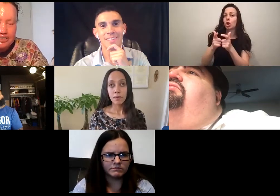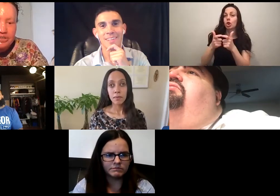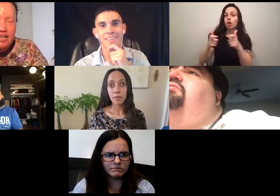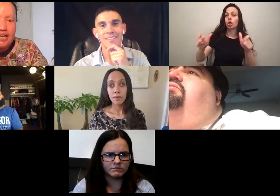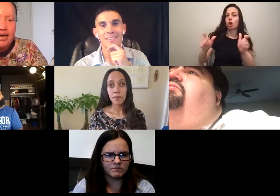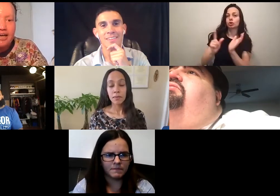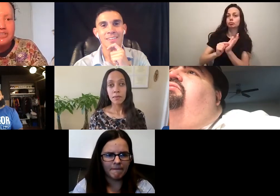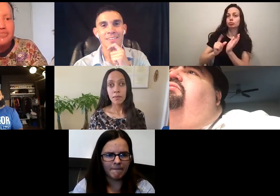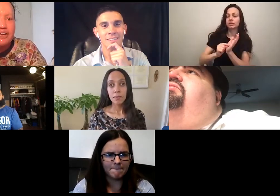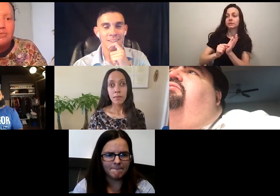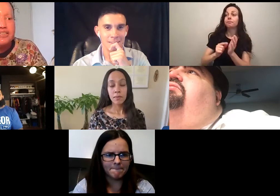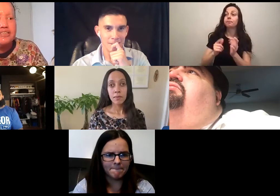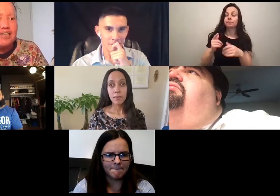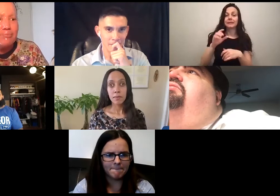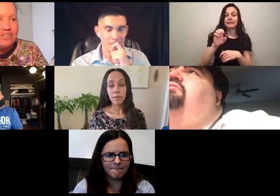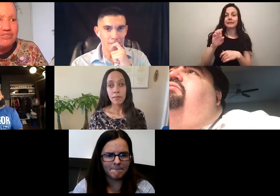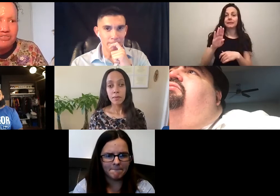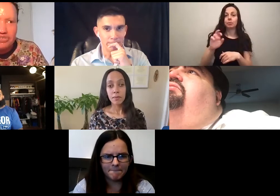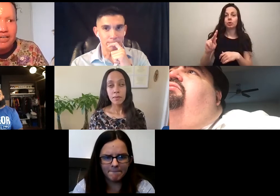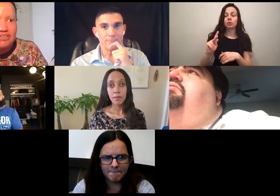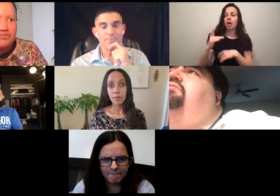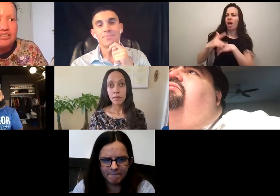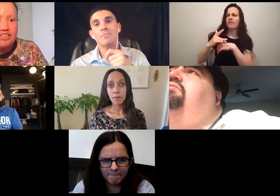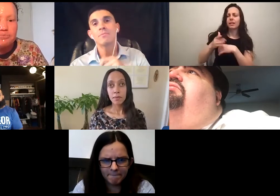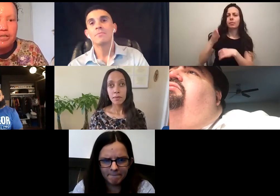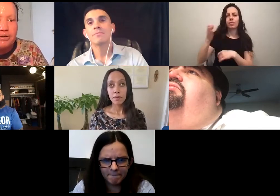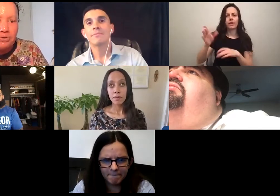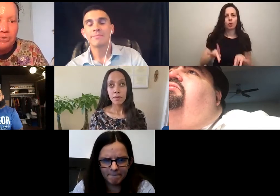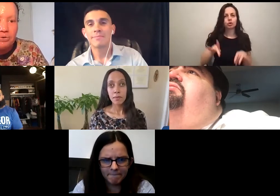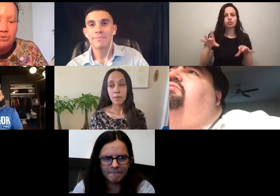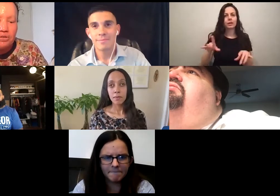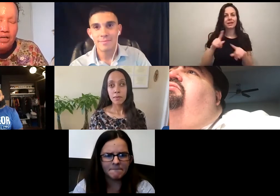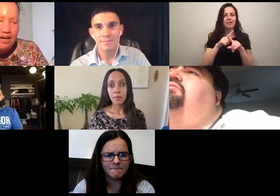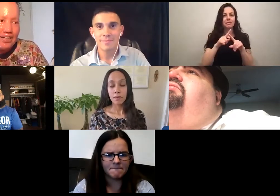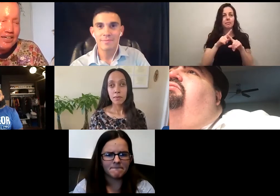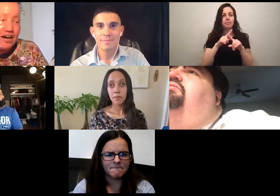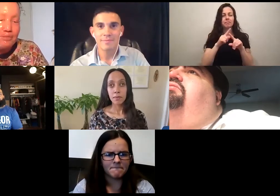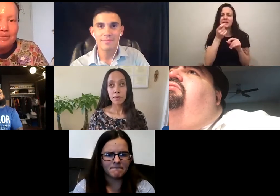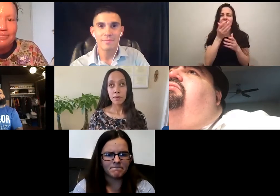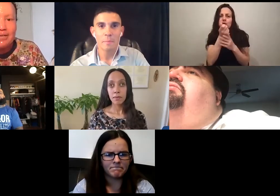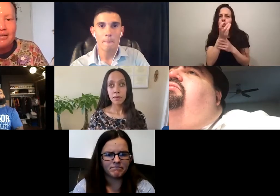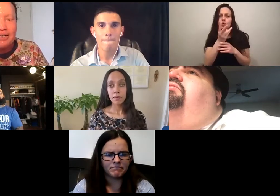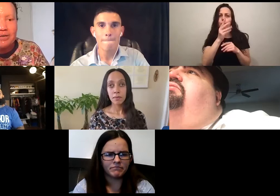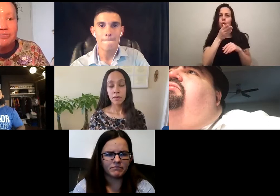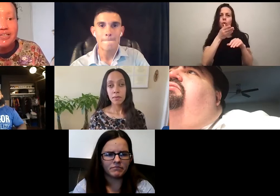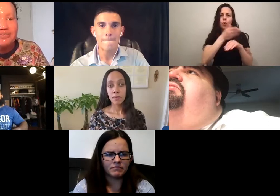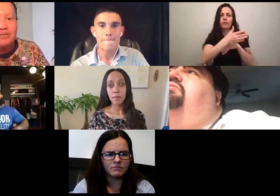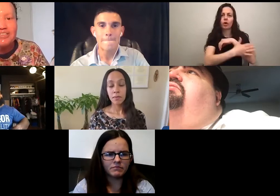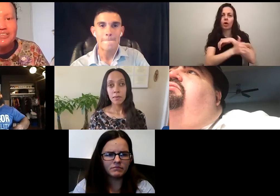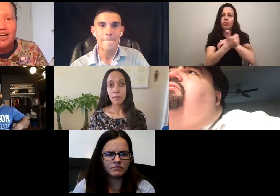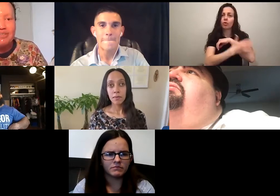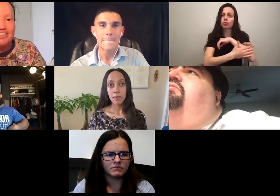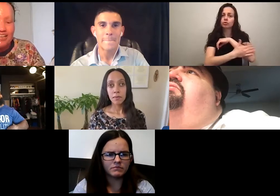formats in Australia, and it was available in some different formats overseas, but not all. And Haben emailed me or messaged